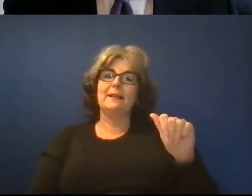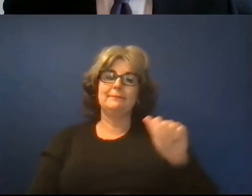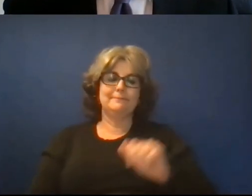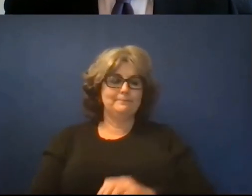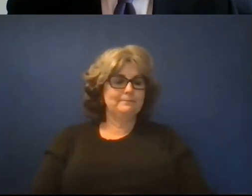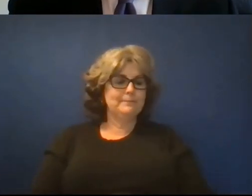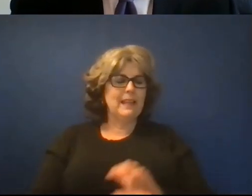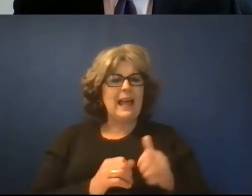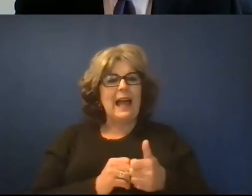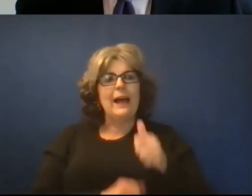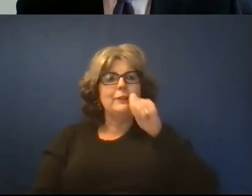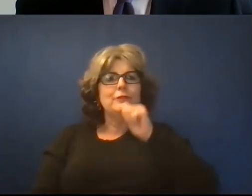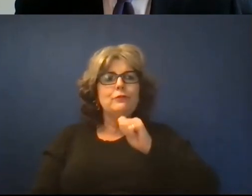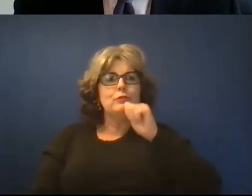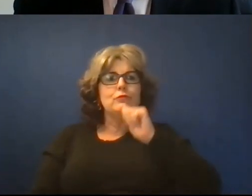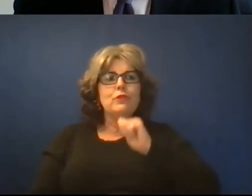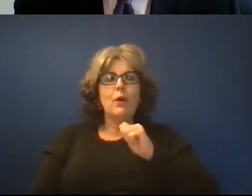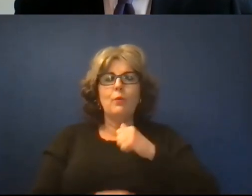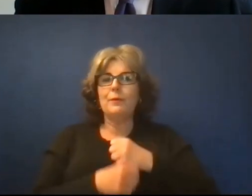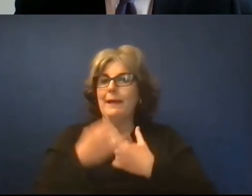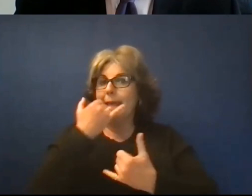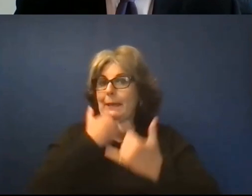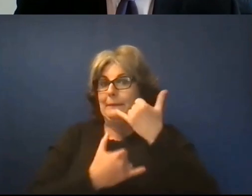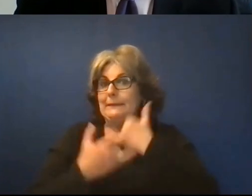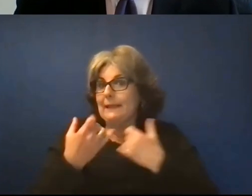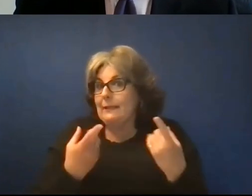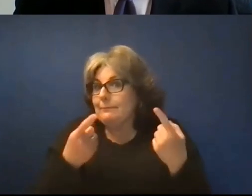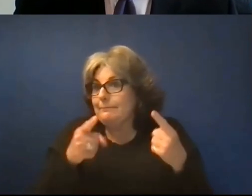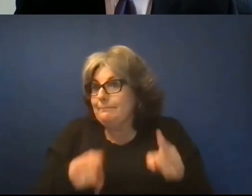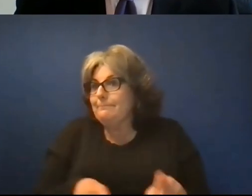How do you cope with making mistakes?